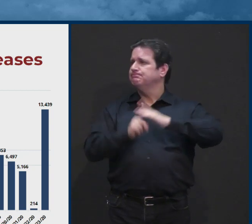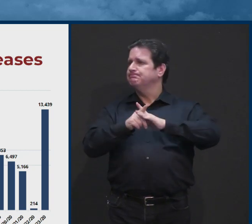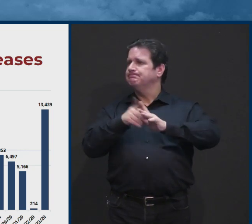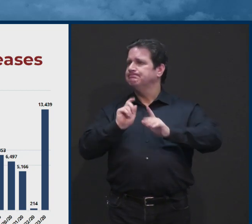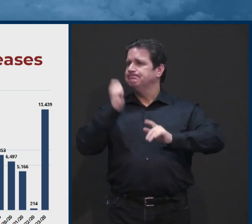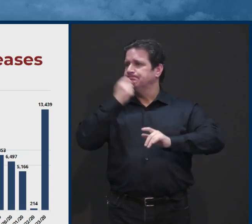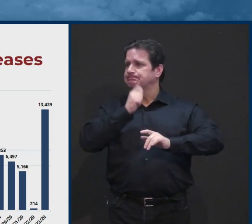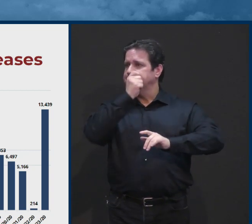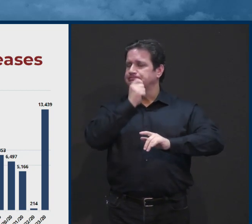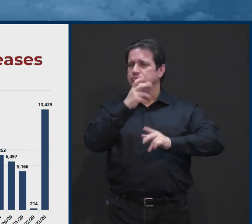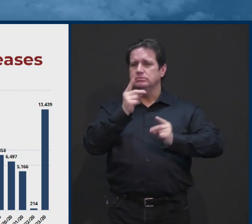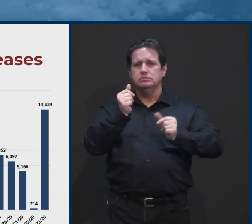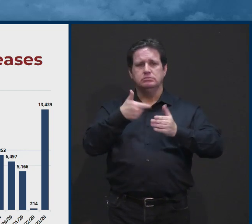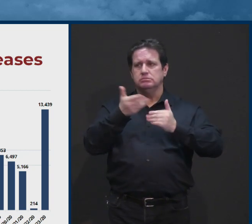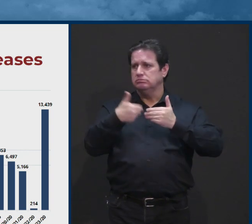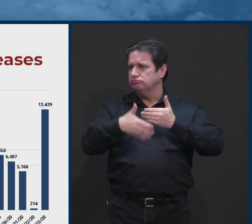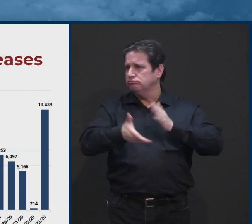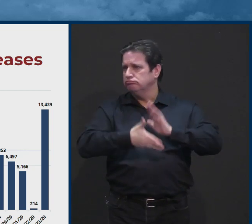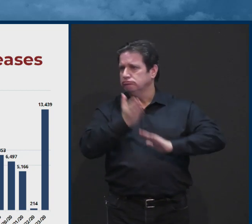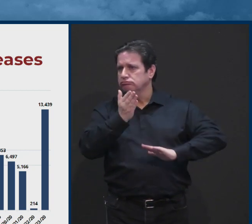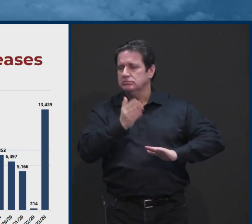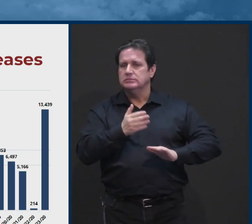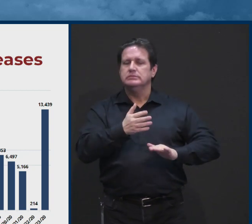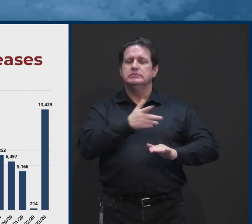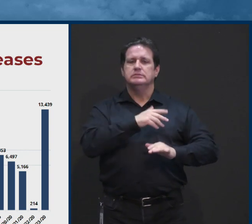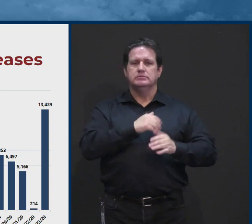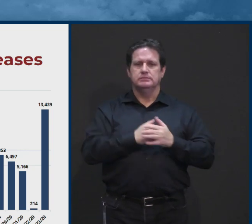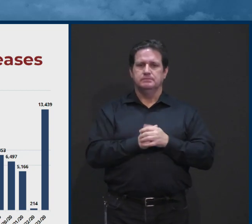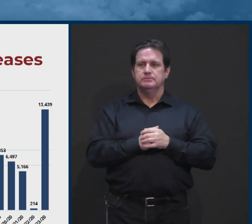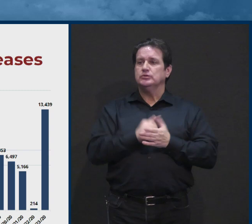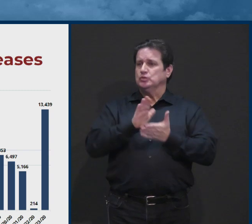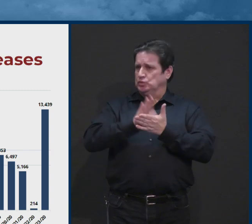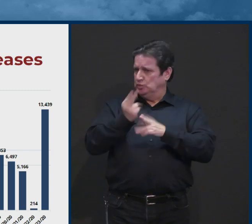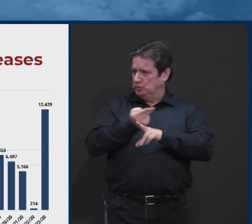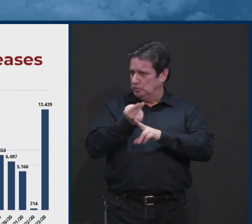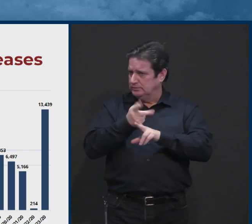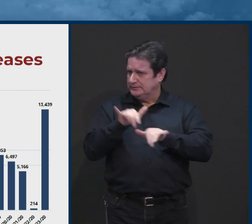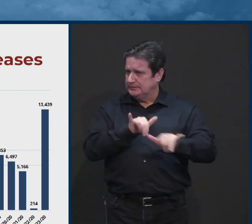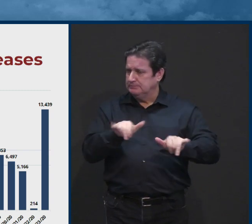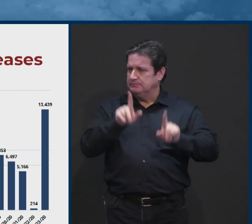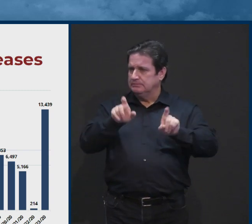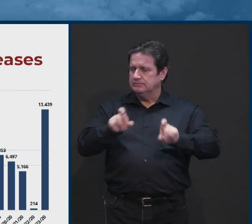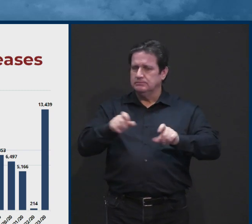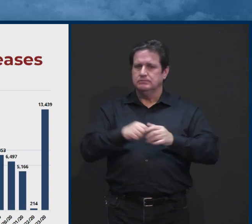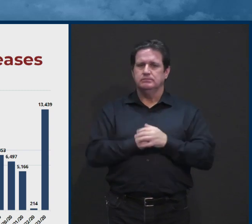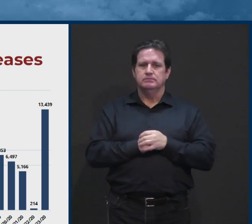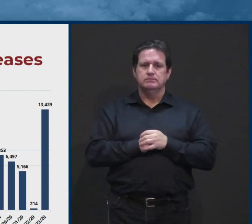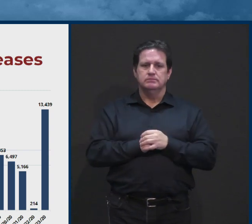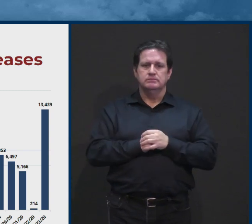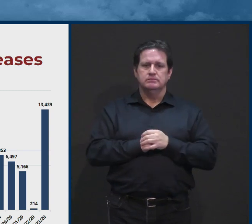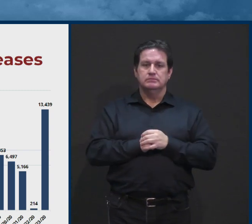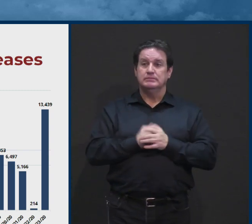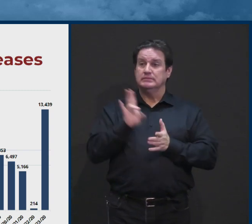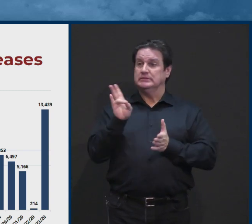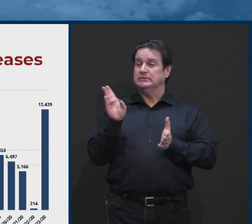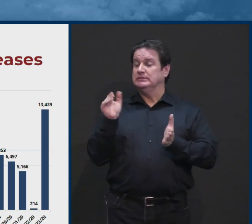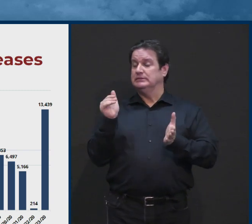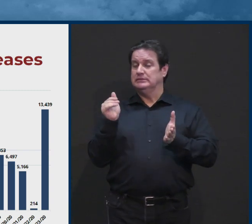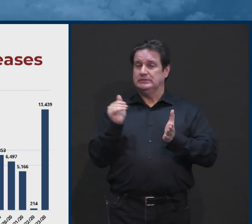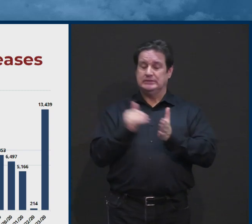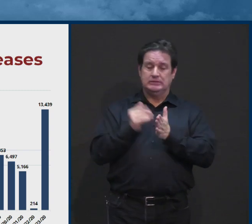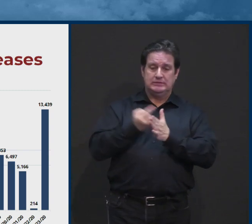long-term care facilities. Staff are still using these. Some of the schools are using these tests still. So 7,000